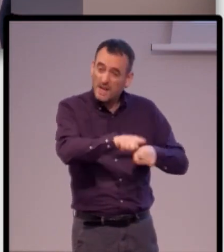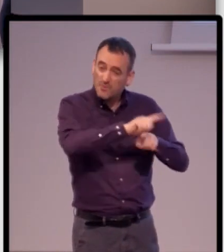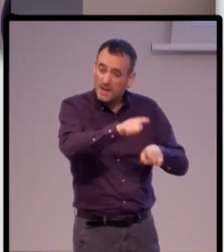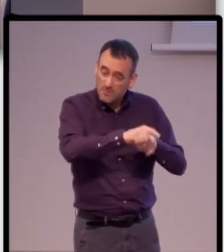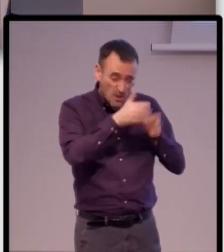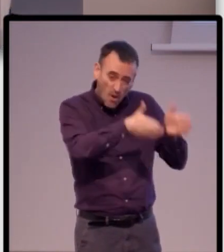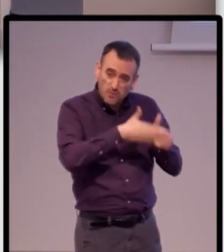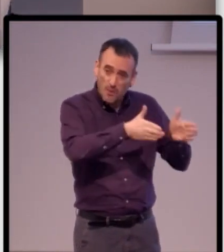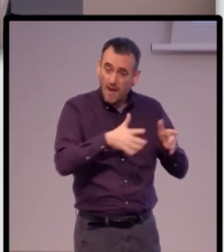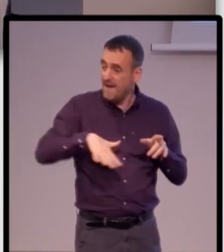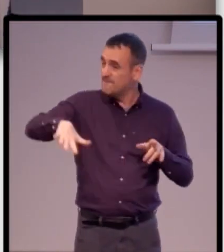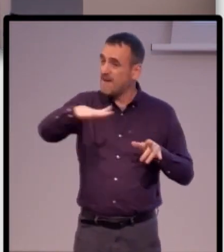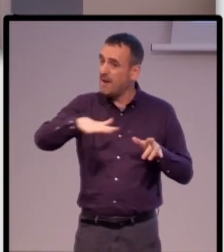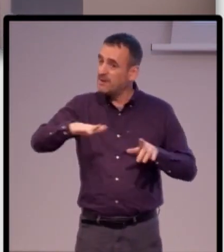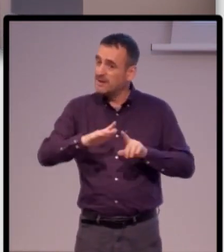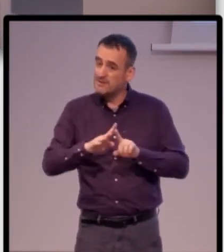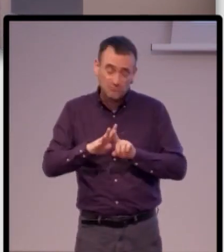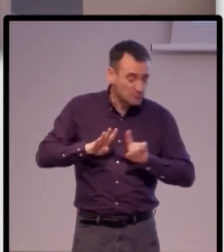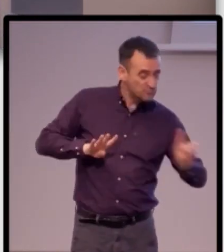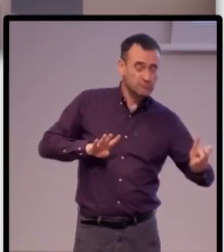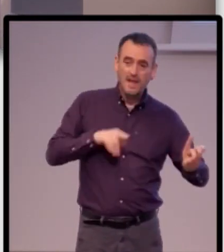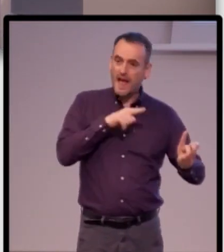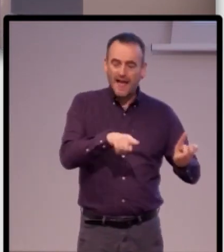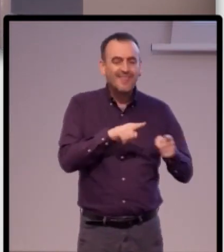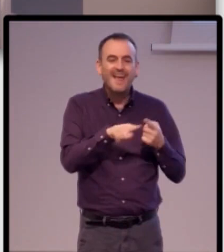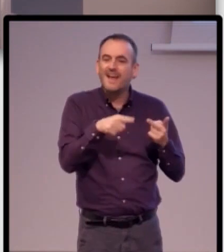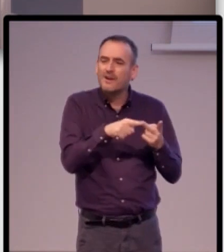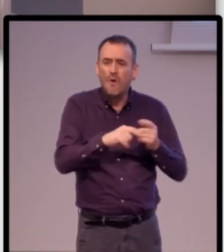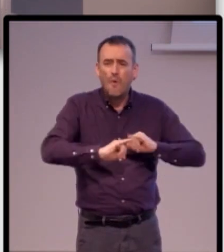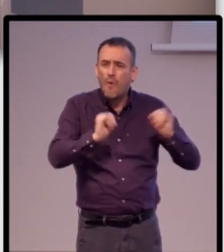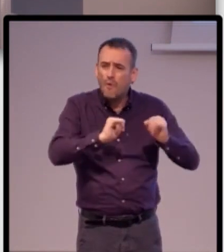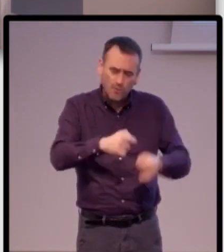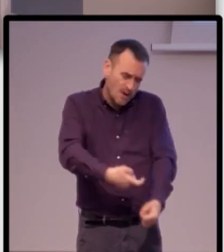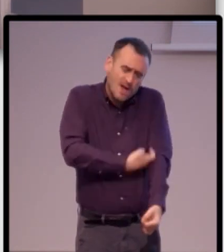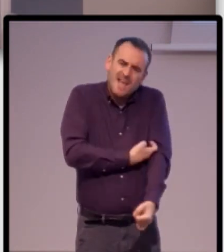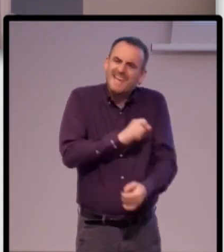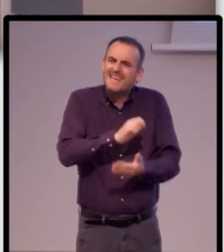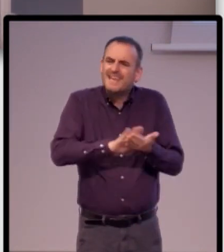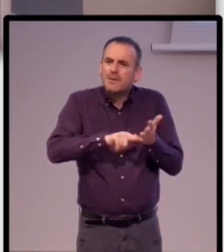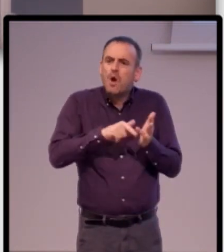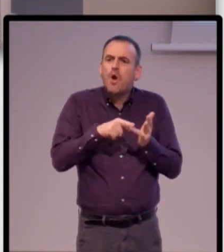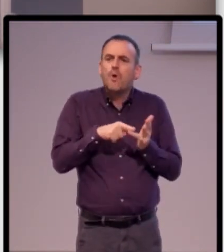families with all the awful side effects of chemotherapy and very little prospects of cure.